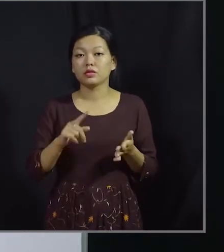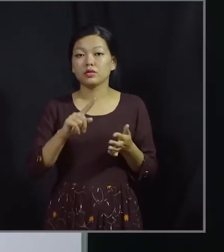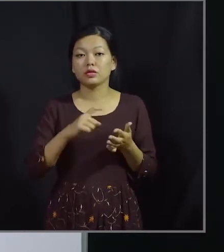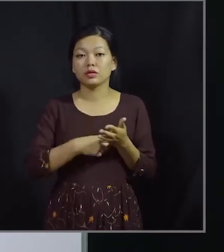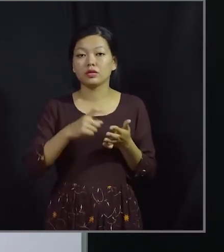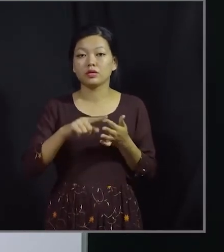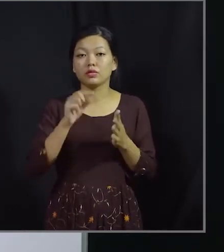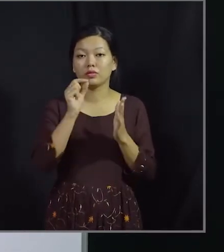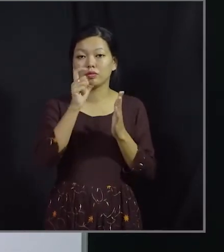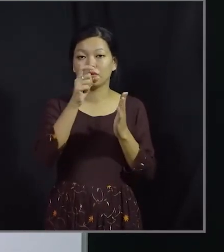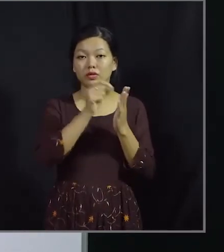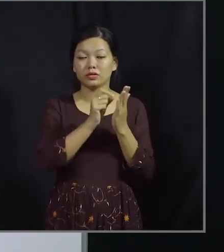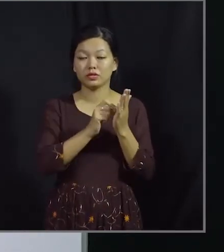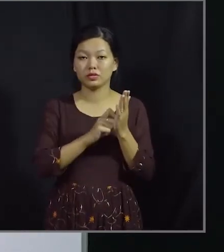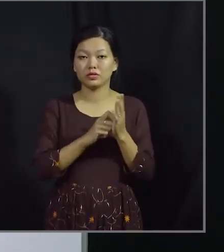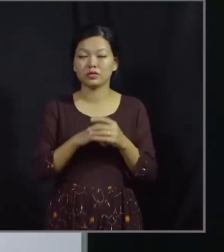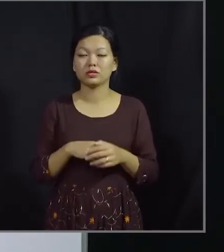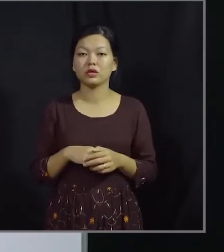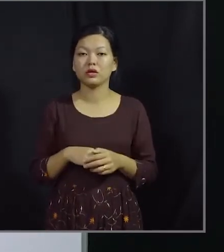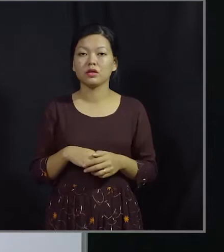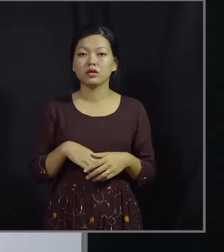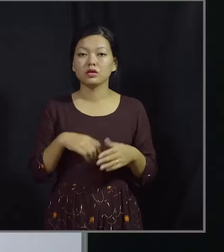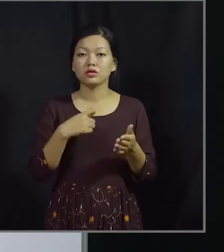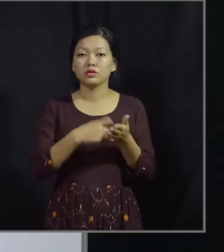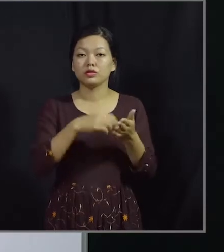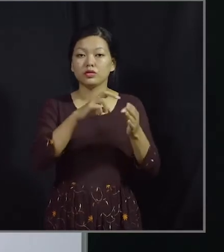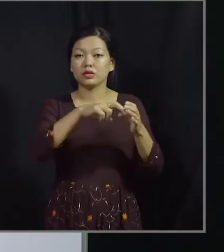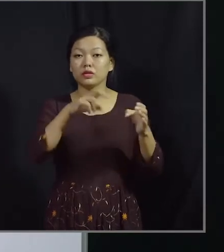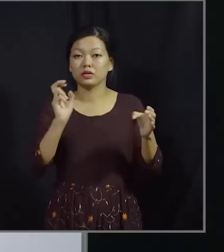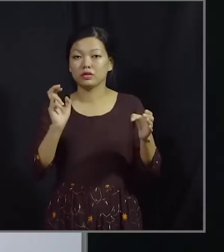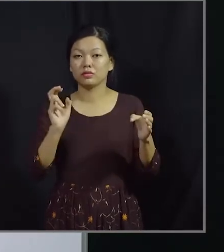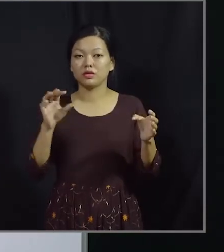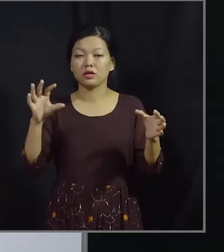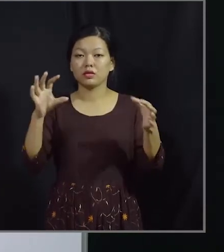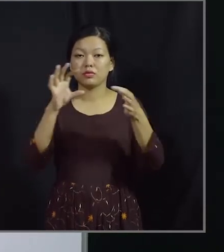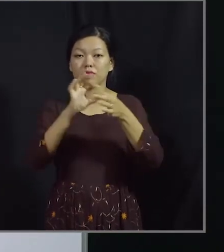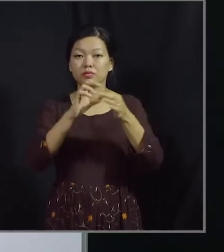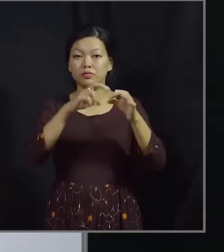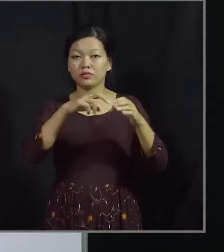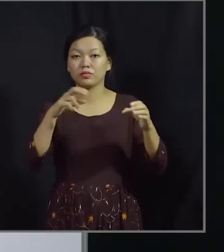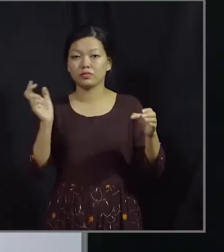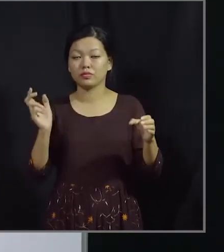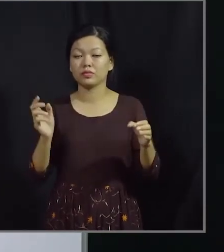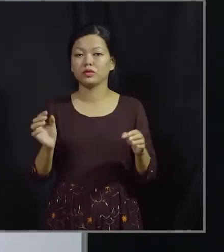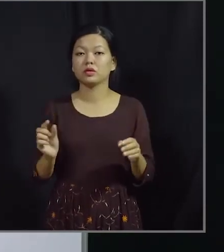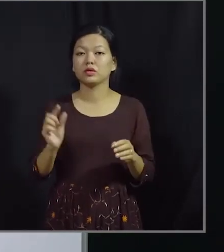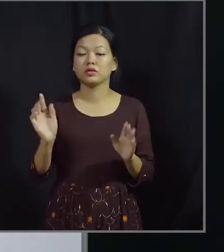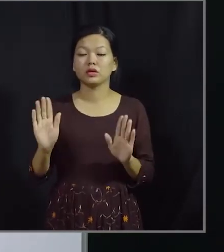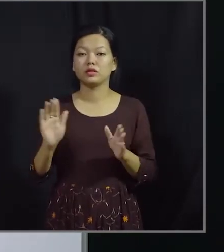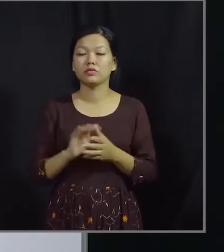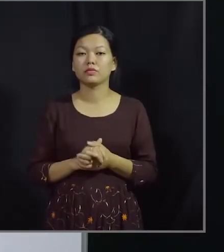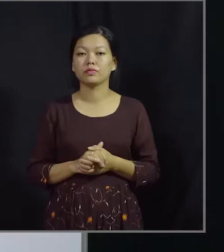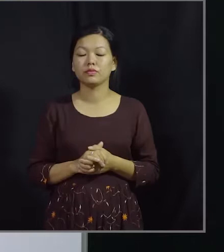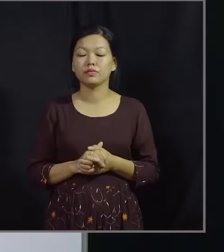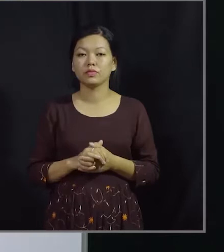with the retirement, the reconstitution of partnership also takes place. Next is we have death of a partner. So